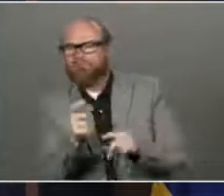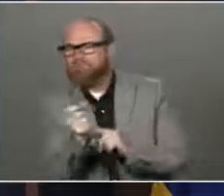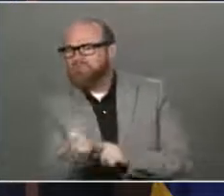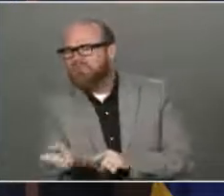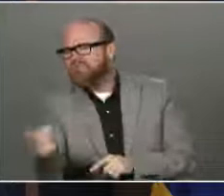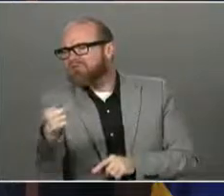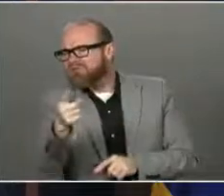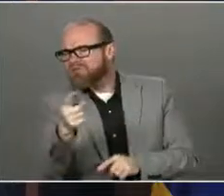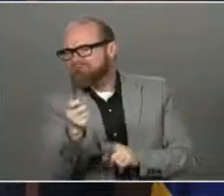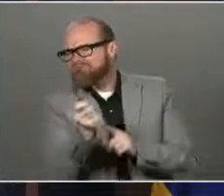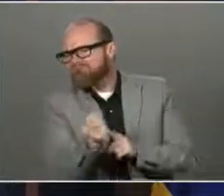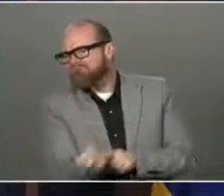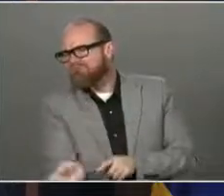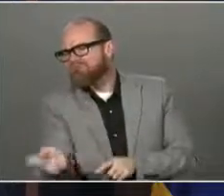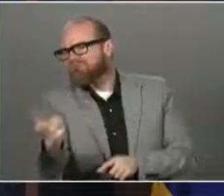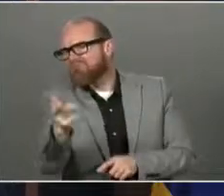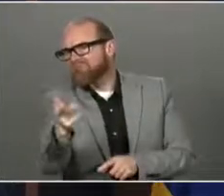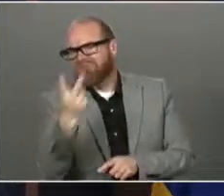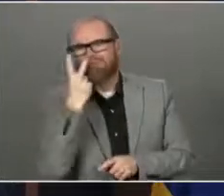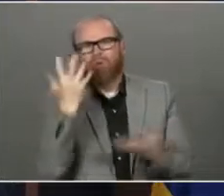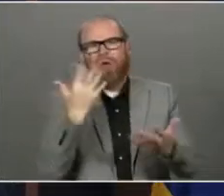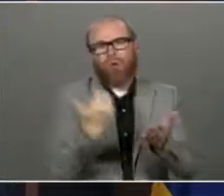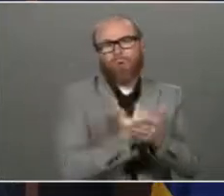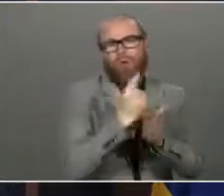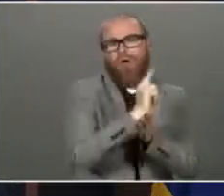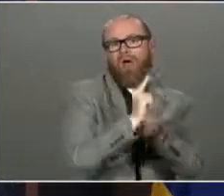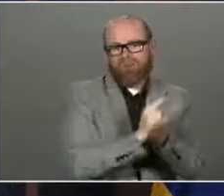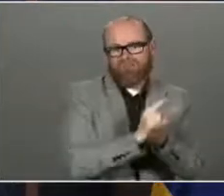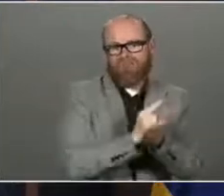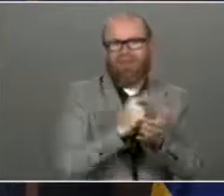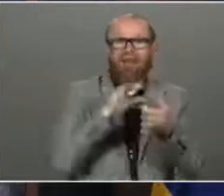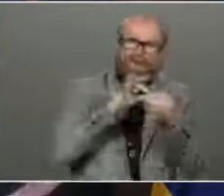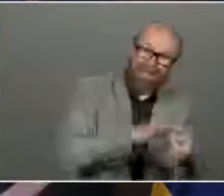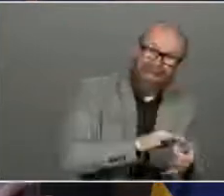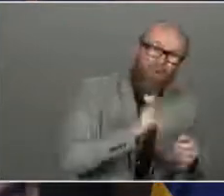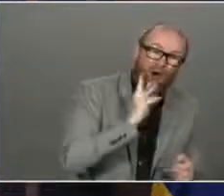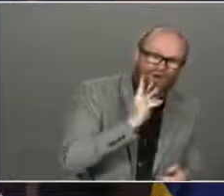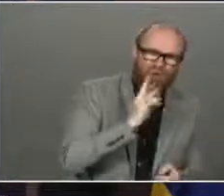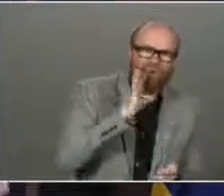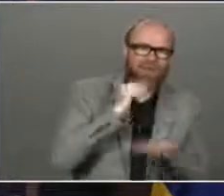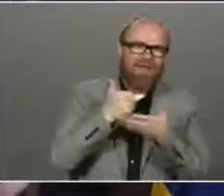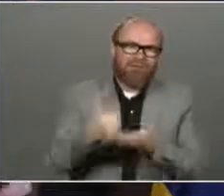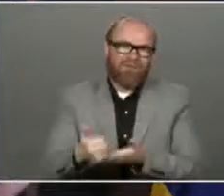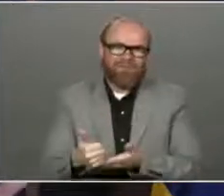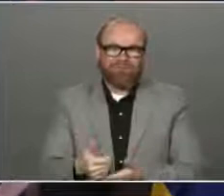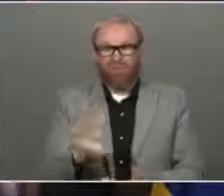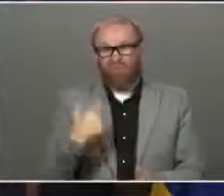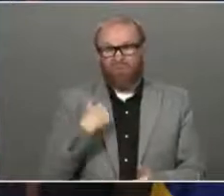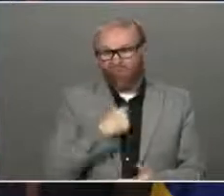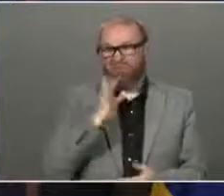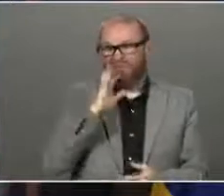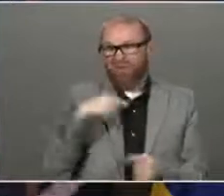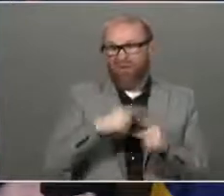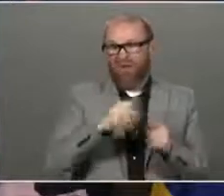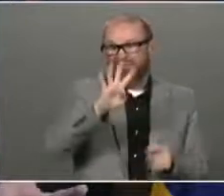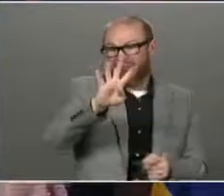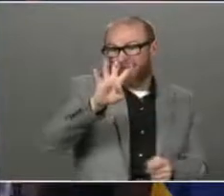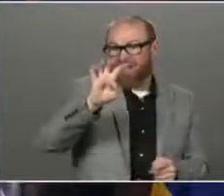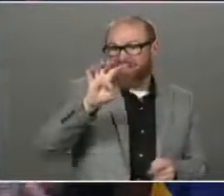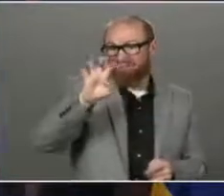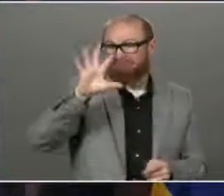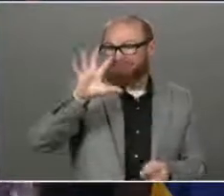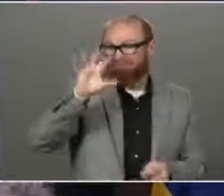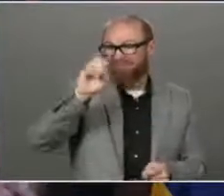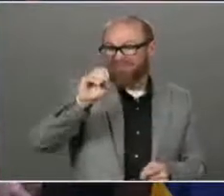they're significant, will have on the state of Utah. But I mean, we're talking $450 million. This was incredible.